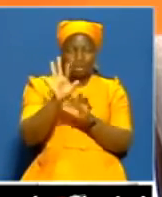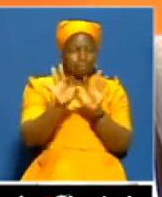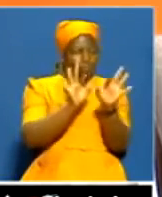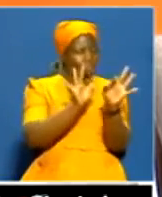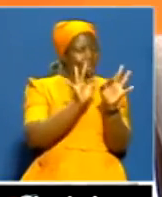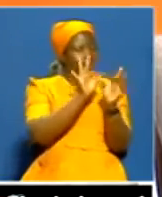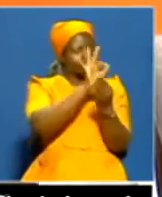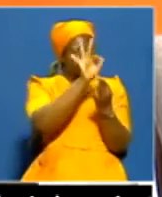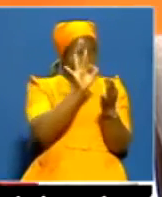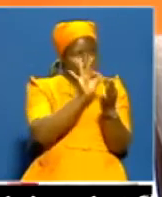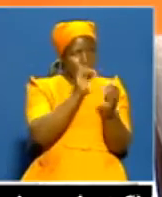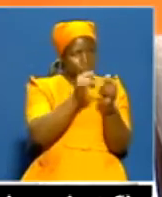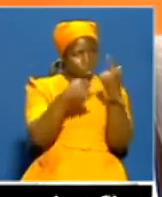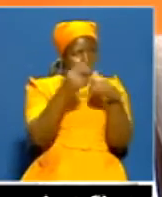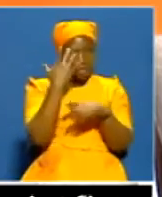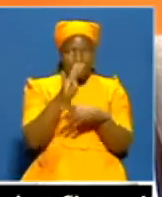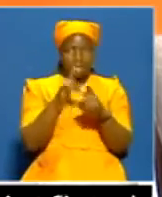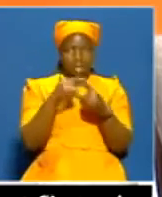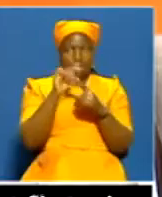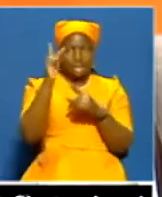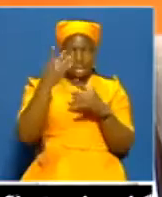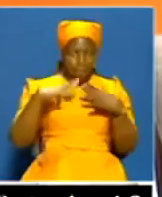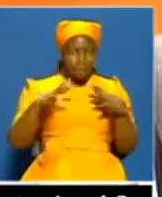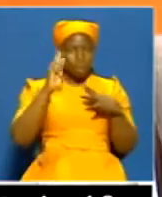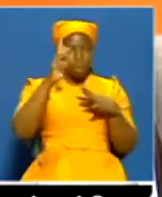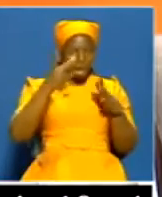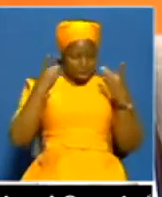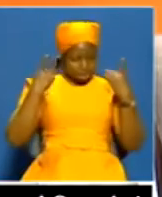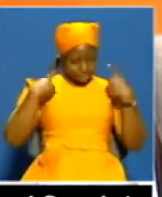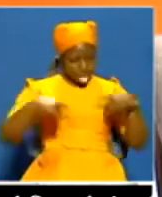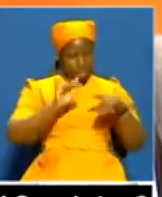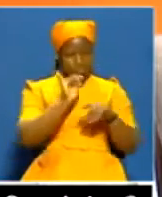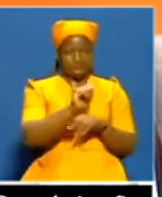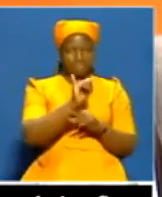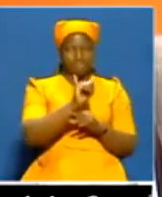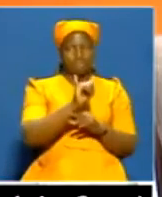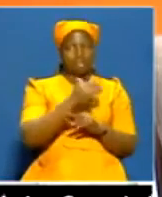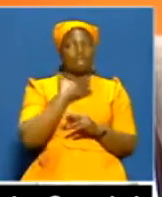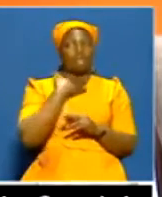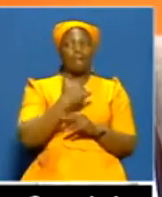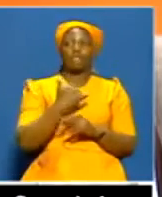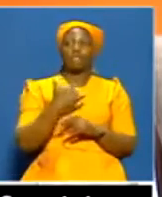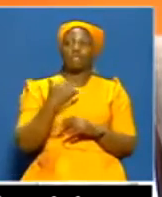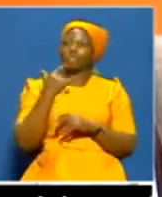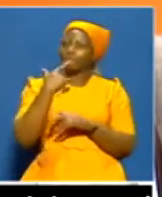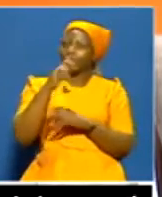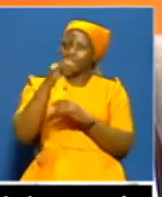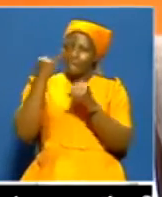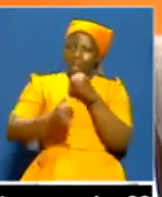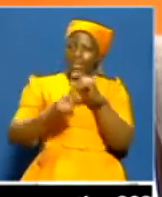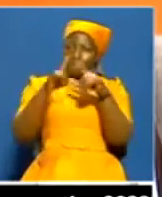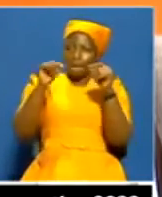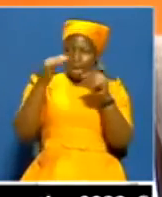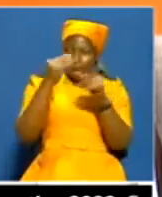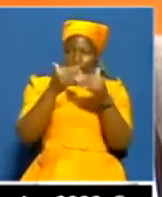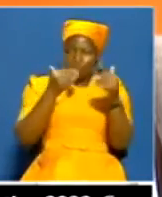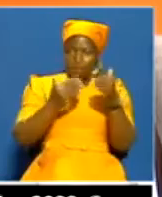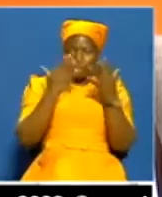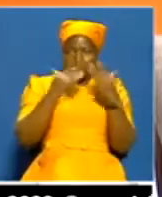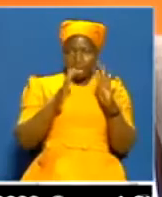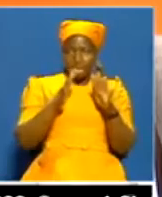and Kenyans will be able to wear it. We're definitely waiting to see and what will be. Let me just say the last part before you close me up, because you're